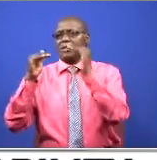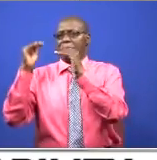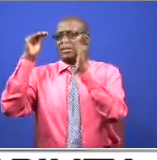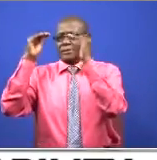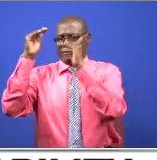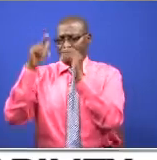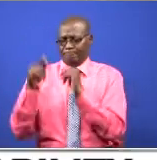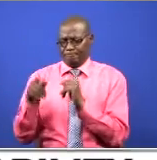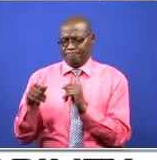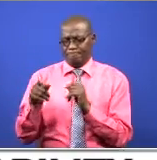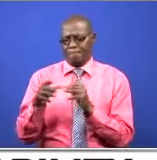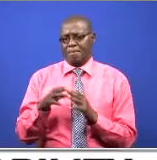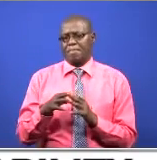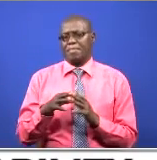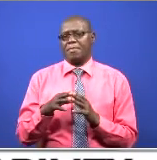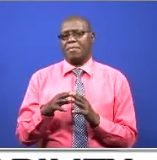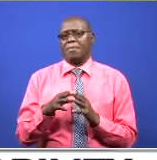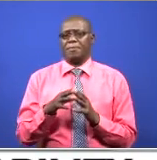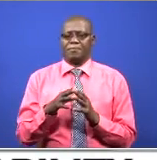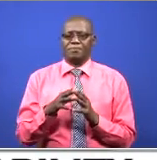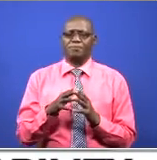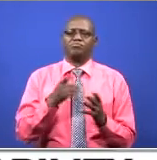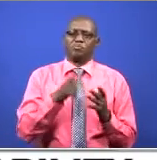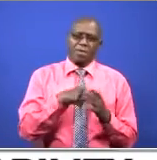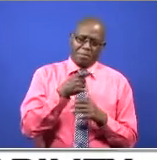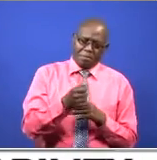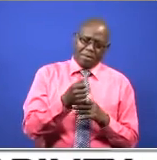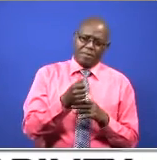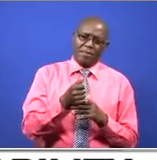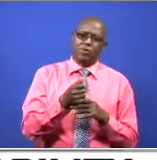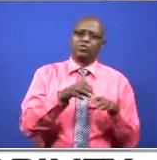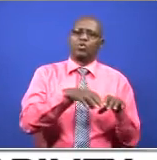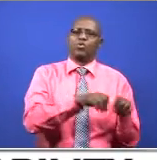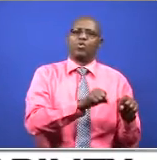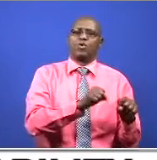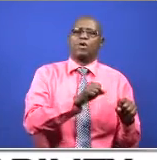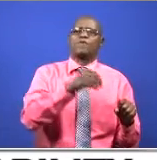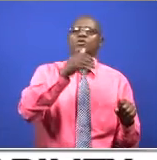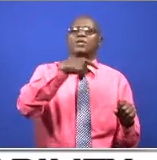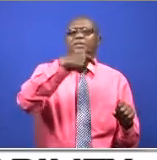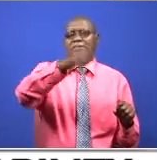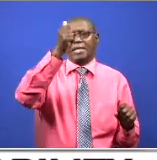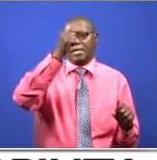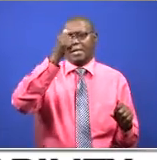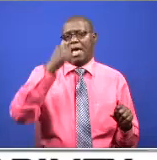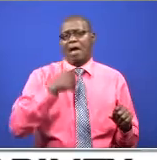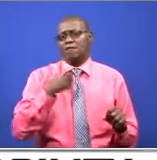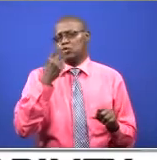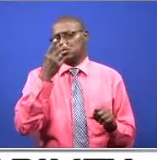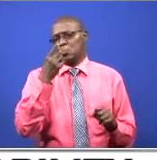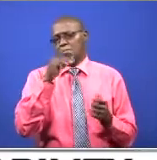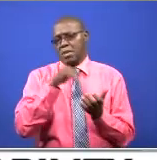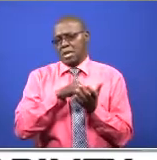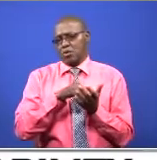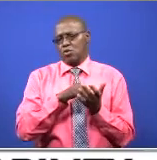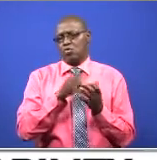properties, they buy for what is called land banking. They are buying to hold so that they can sell in the future. If I have some 2 million bob, I better